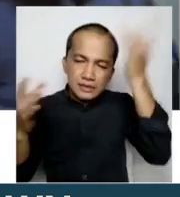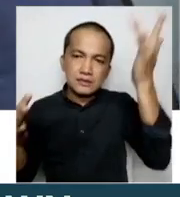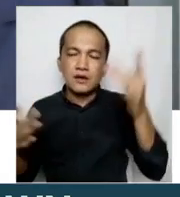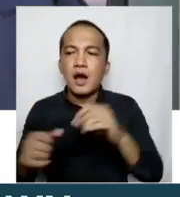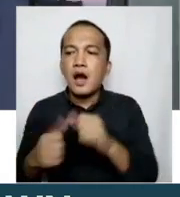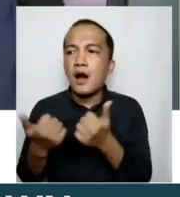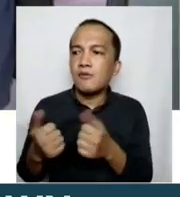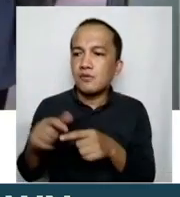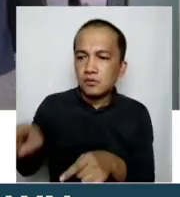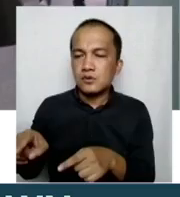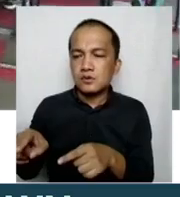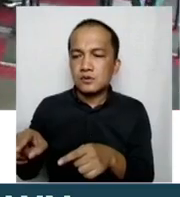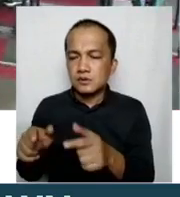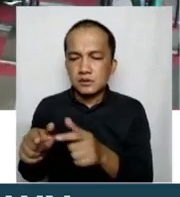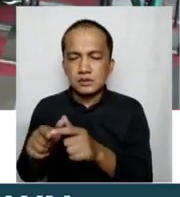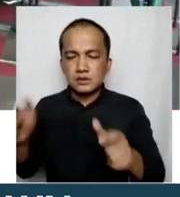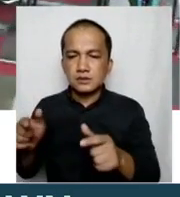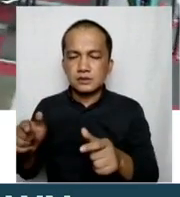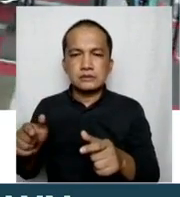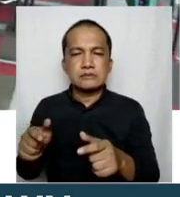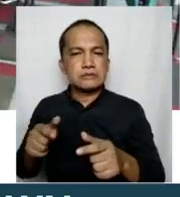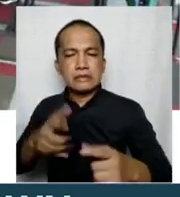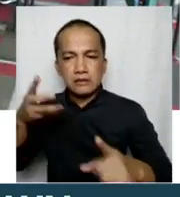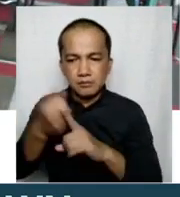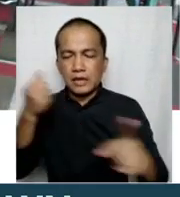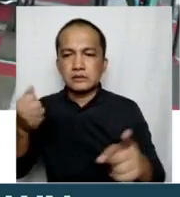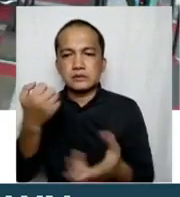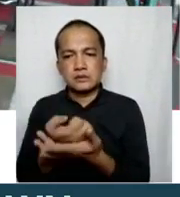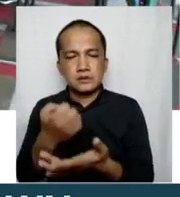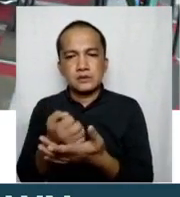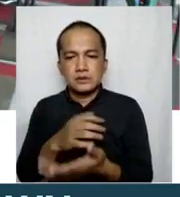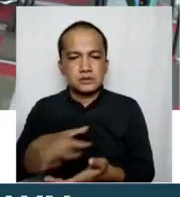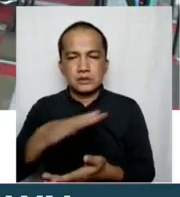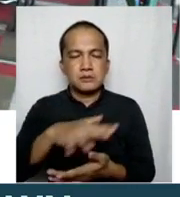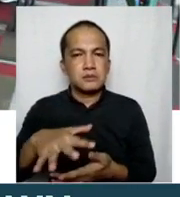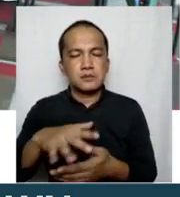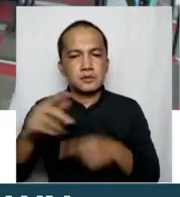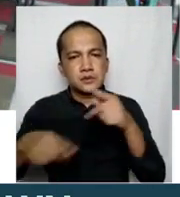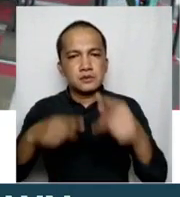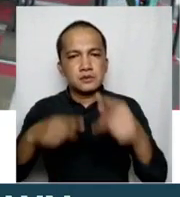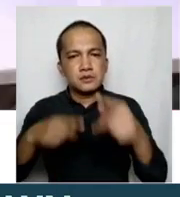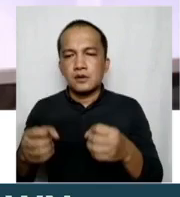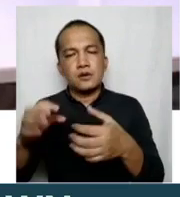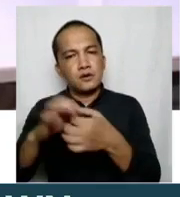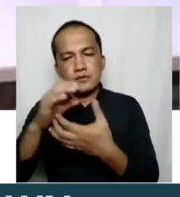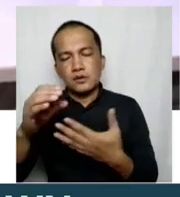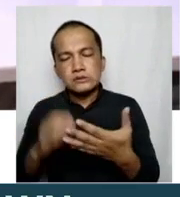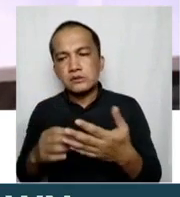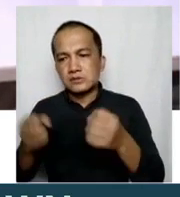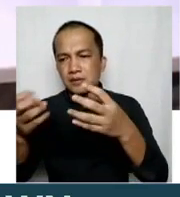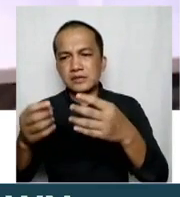how grave the economic impact mm-hmm. is on mm-hmm. the ground. Mm-hmm. And of course, there are lots of other creative industries which are